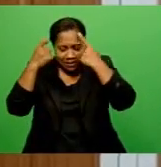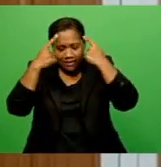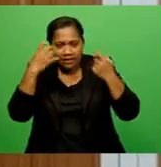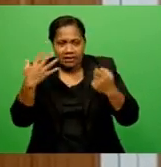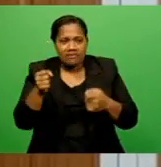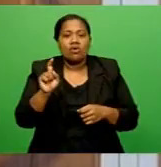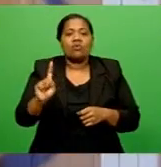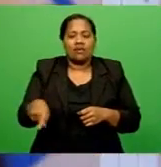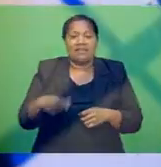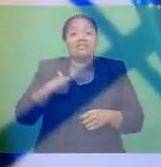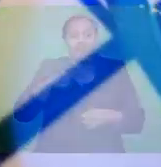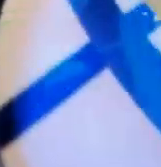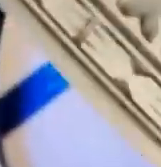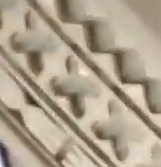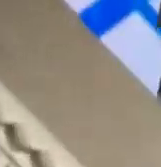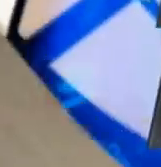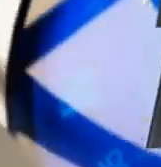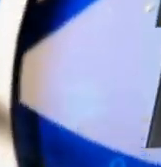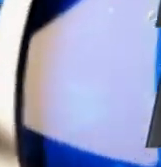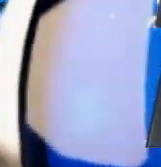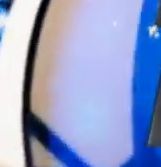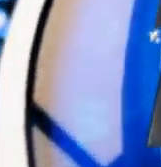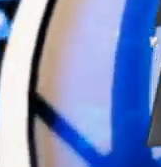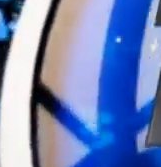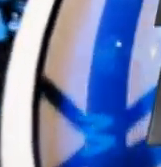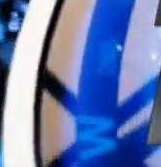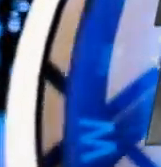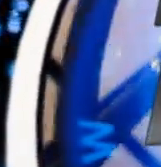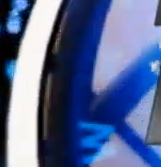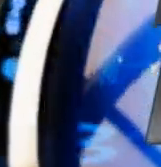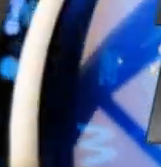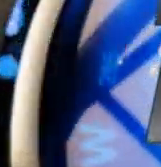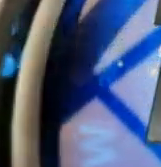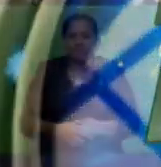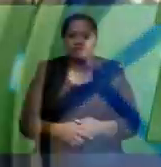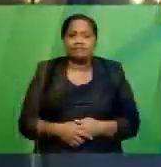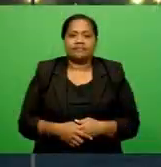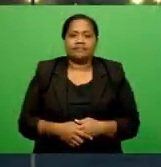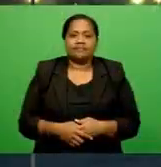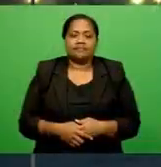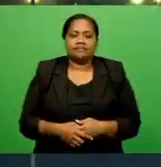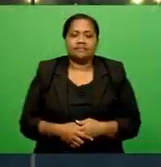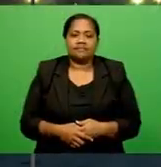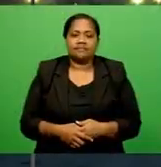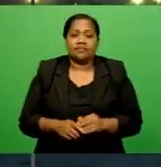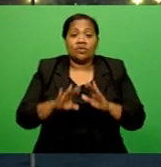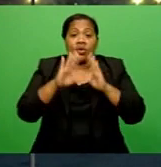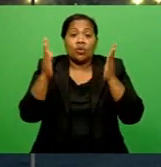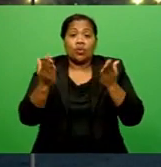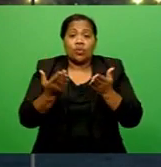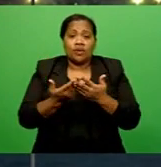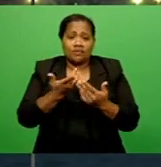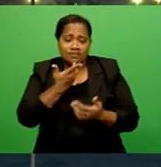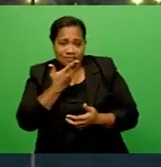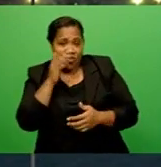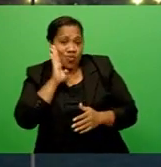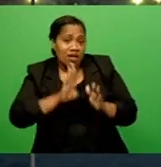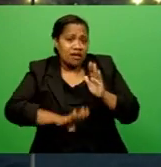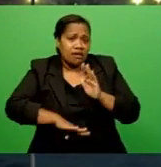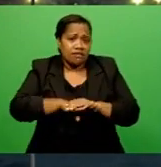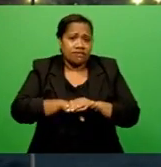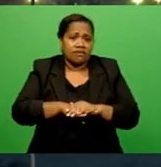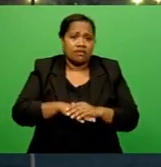they did what they did. In the world of the weird and the wonderful,